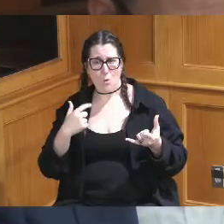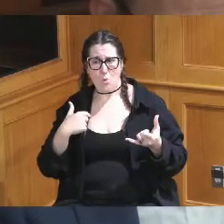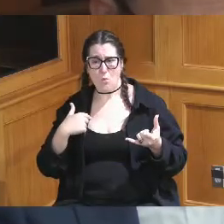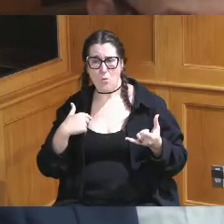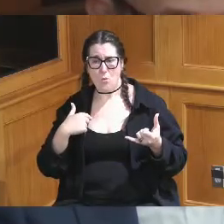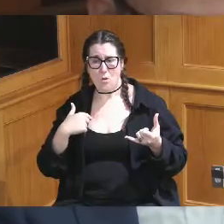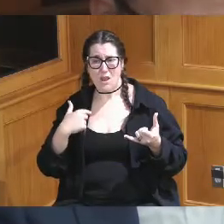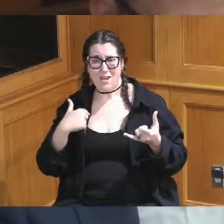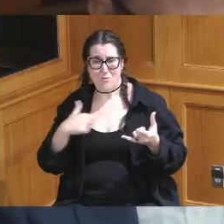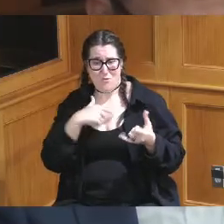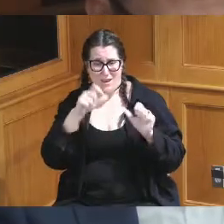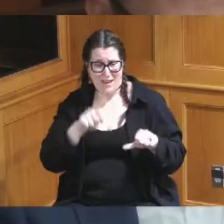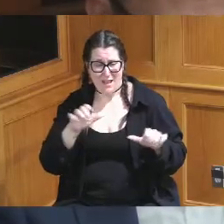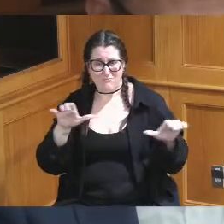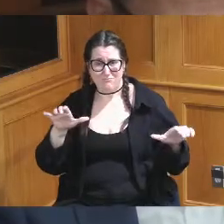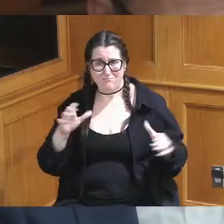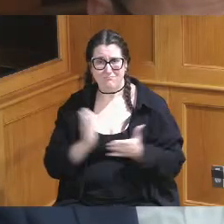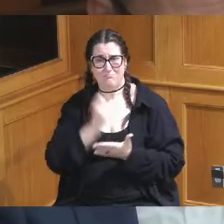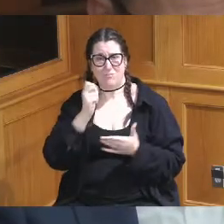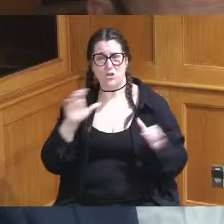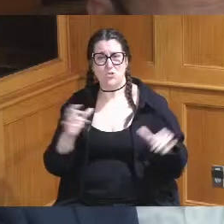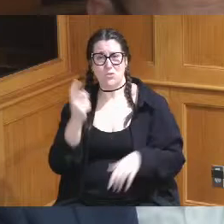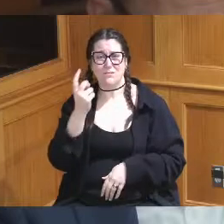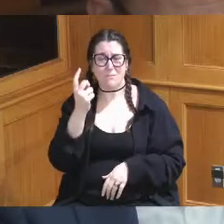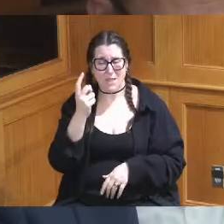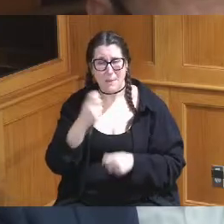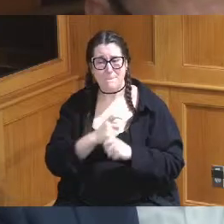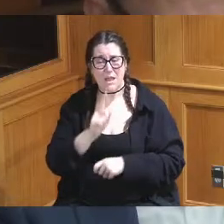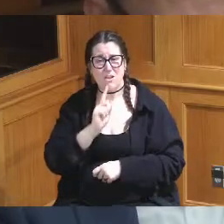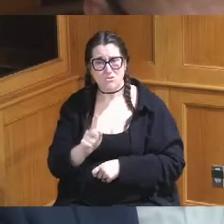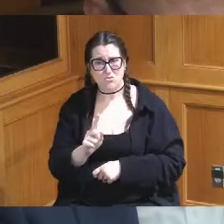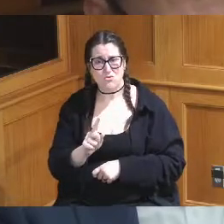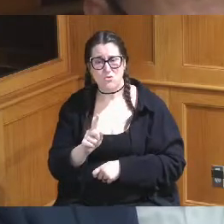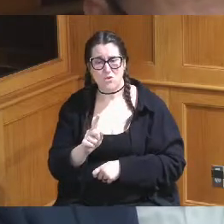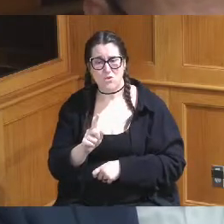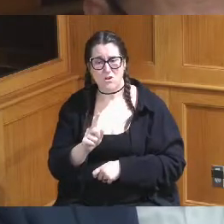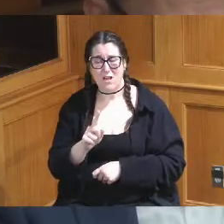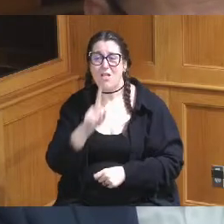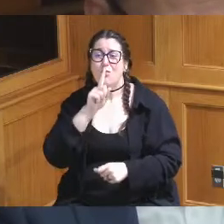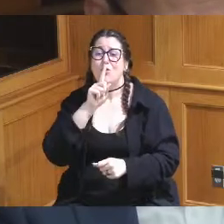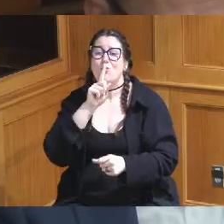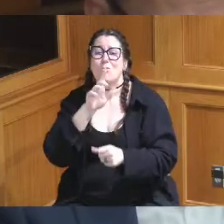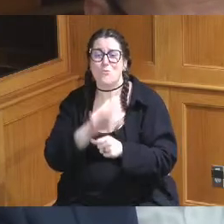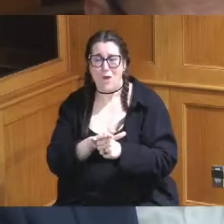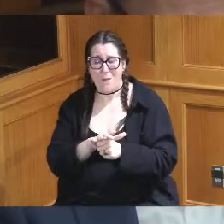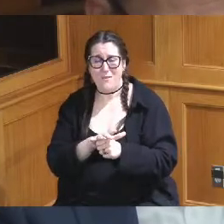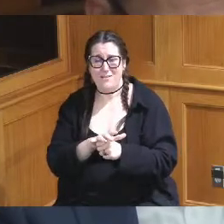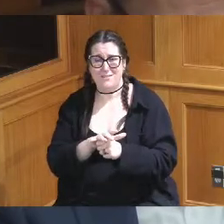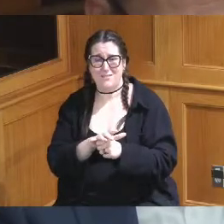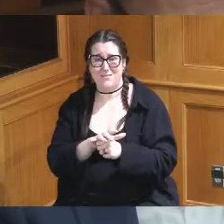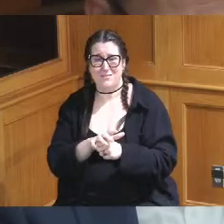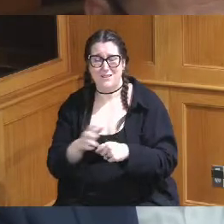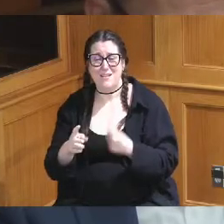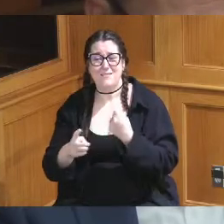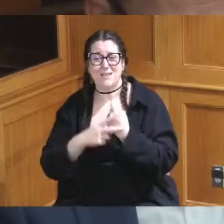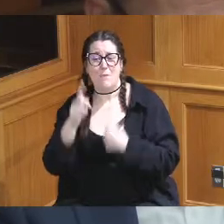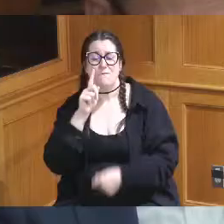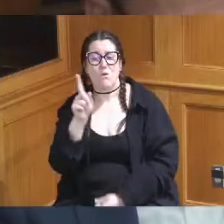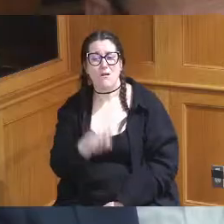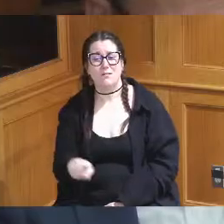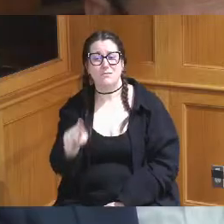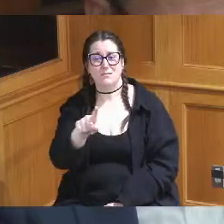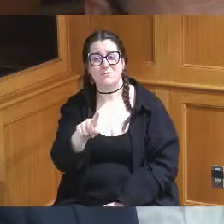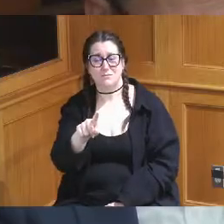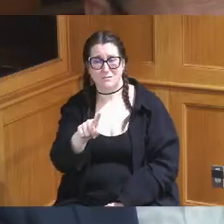do something right now by making sure that the promise is kept to the taxpayers who went to